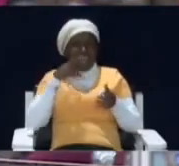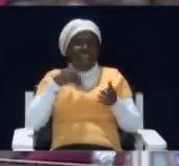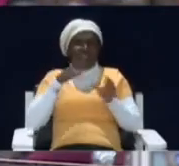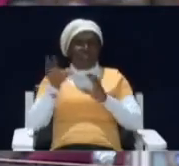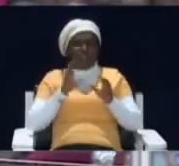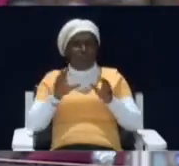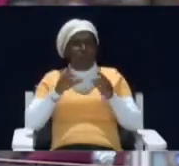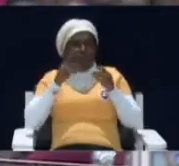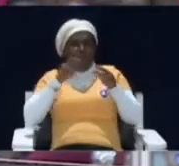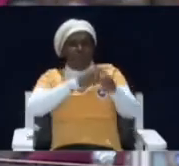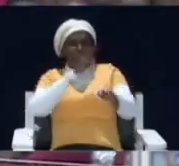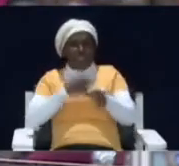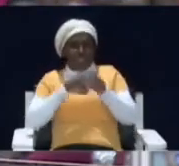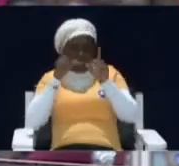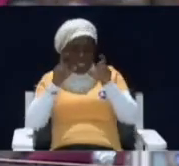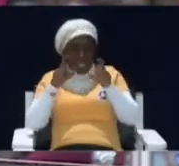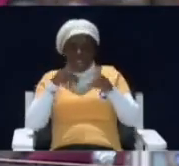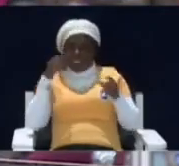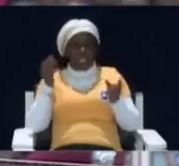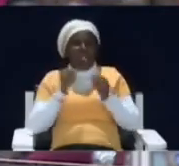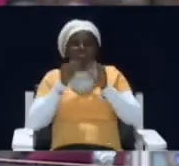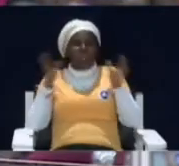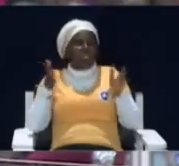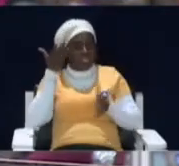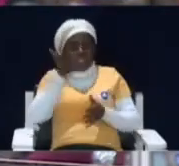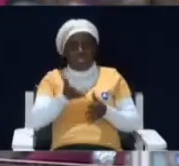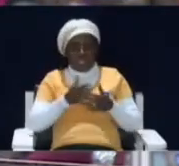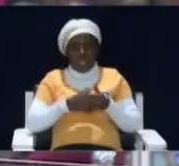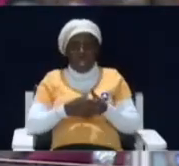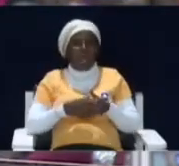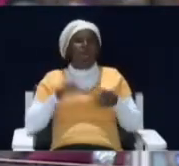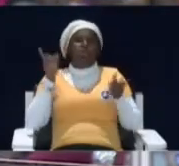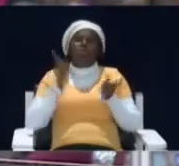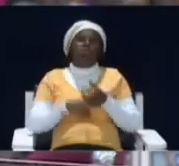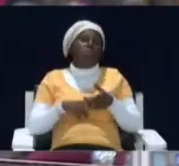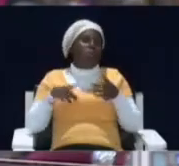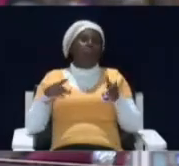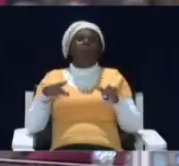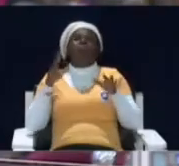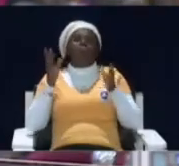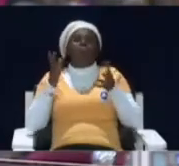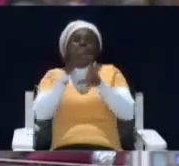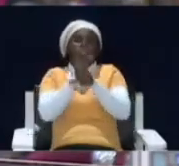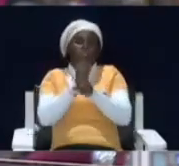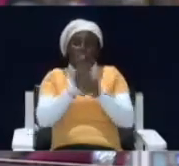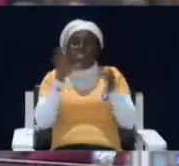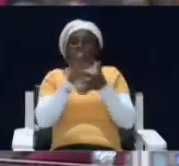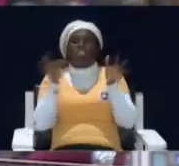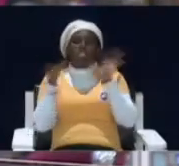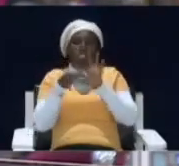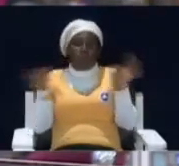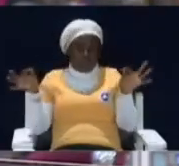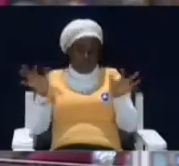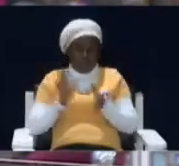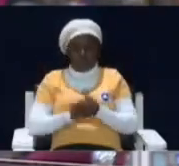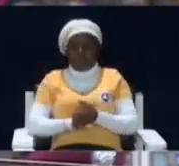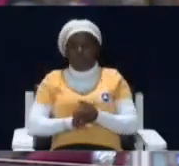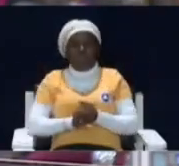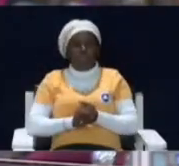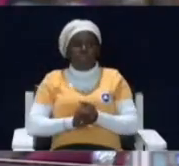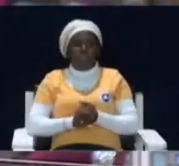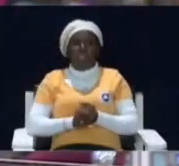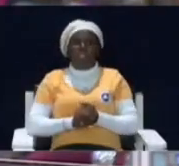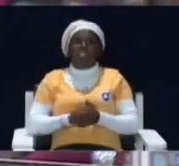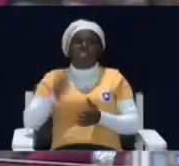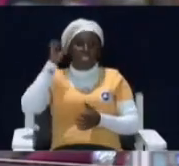did it. They said there's nothing there. To cut it short anyway, to cut it short.